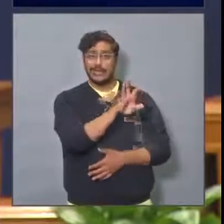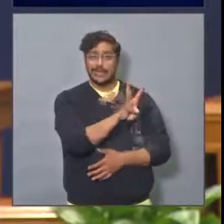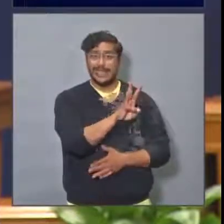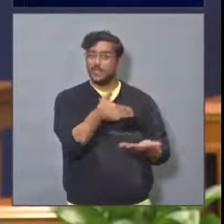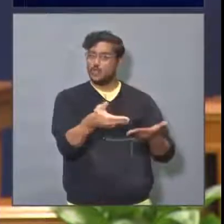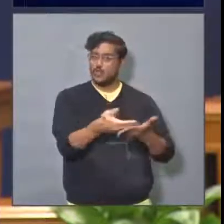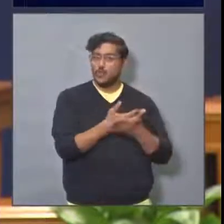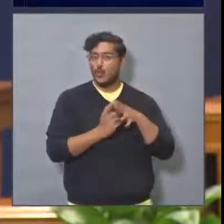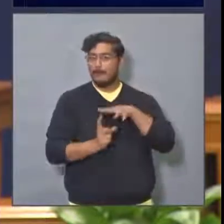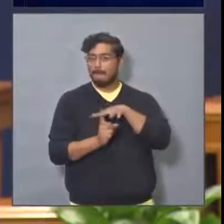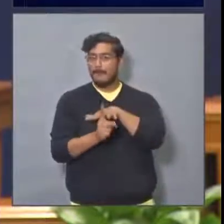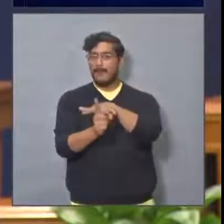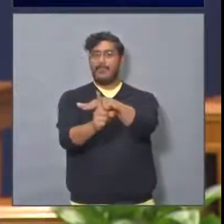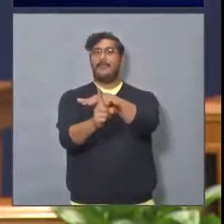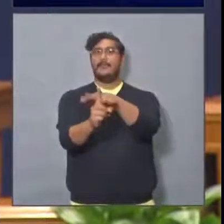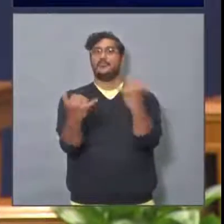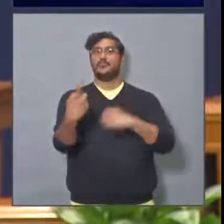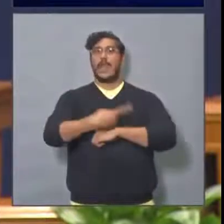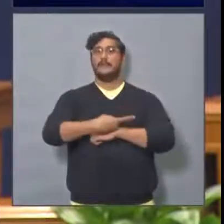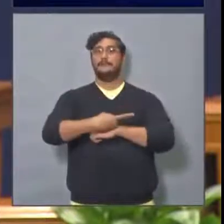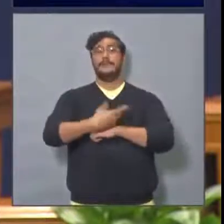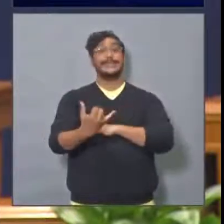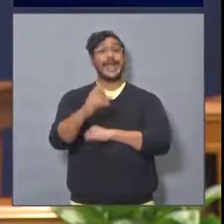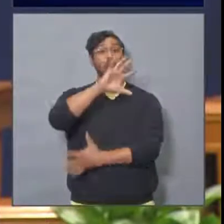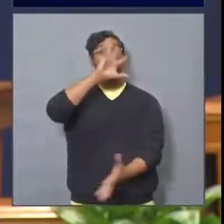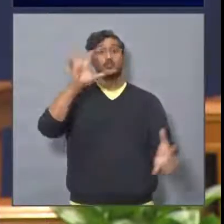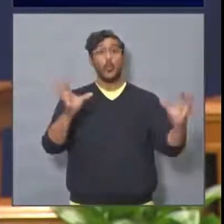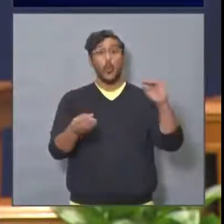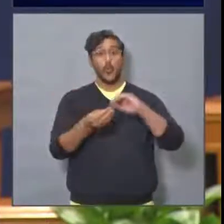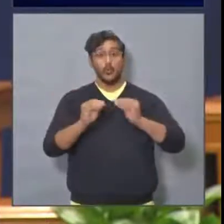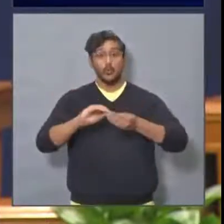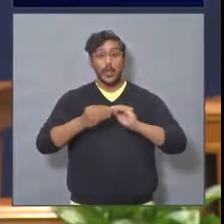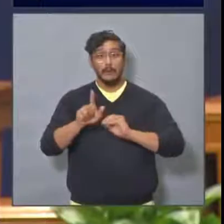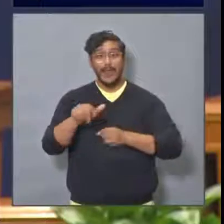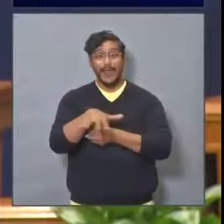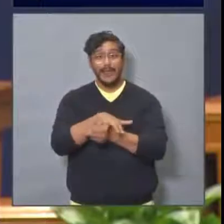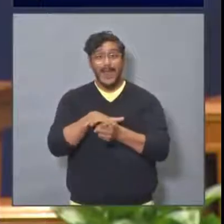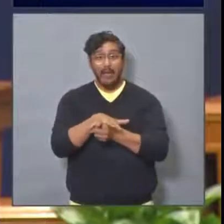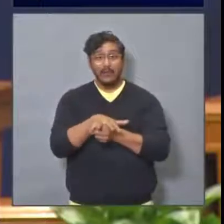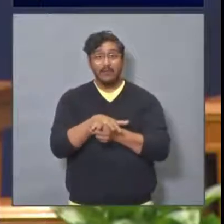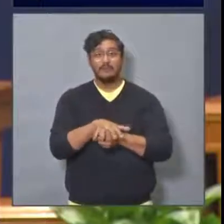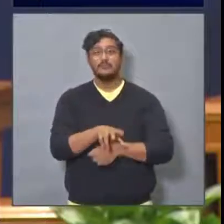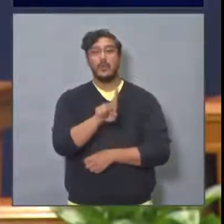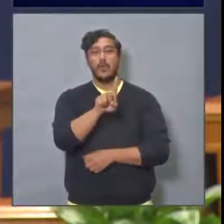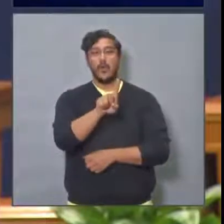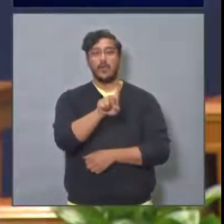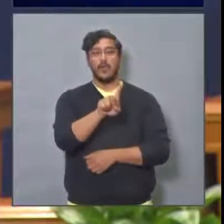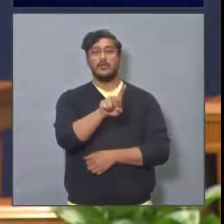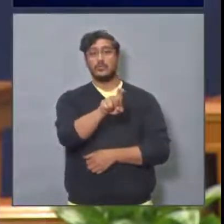2,496 new cases today. This brings the total number of cases in LA County to